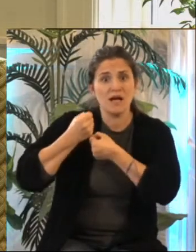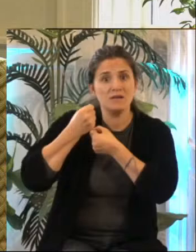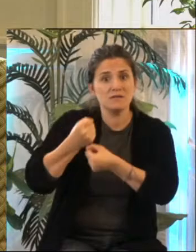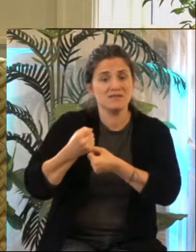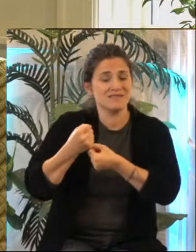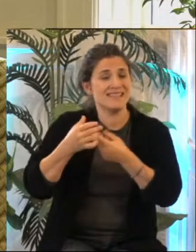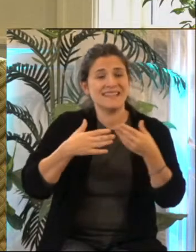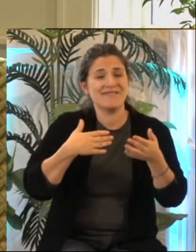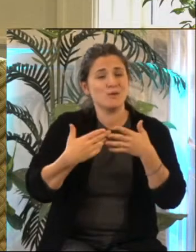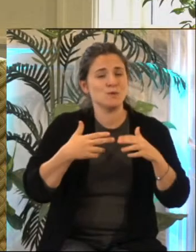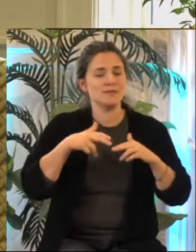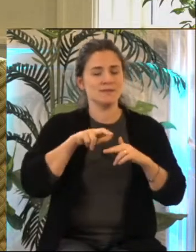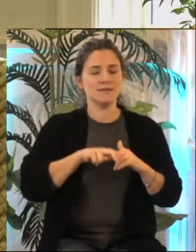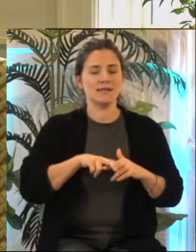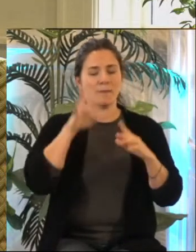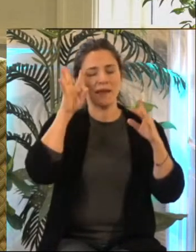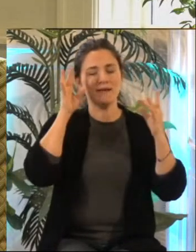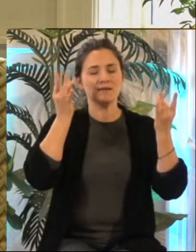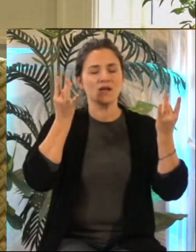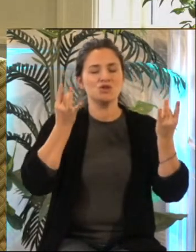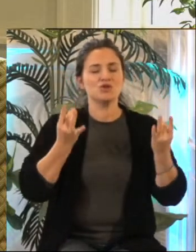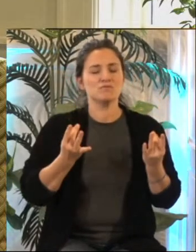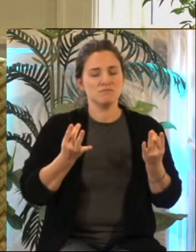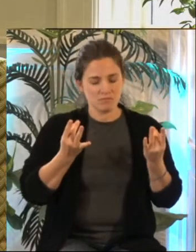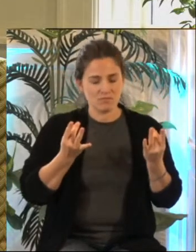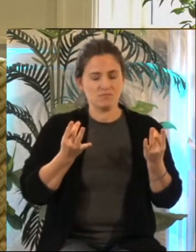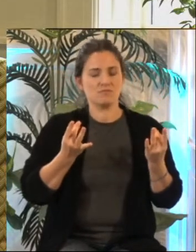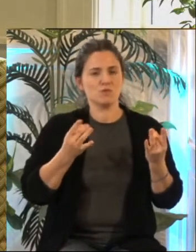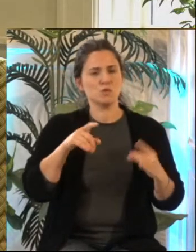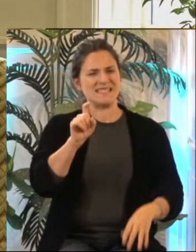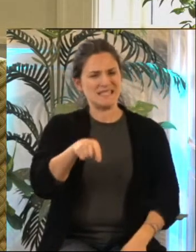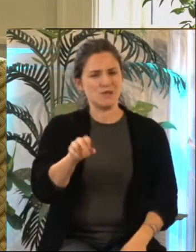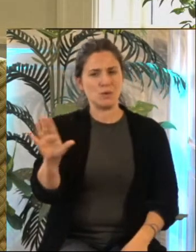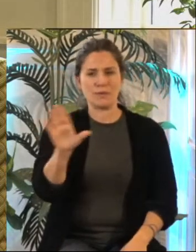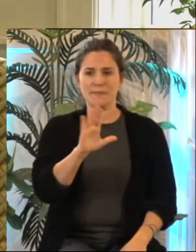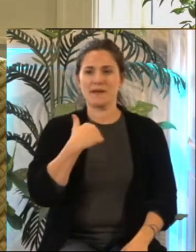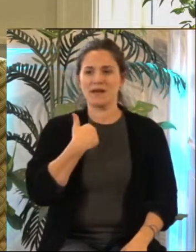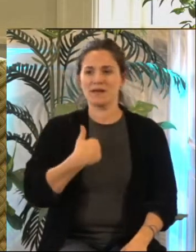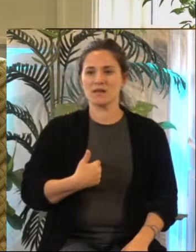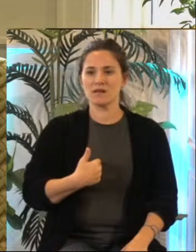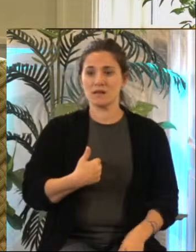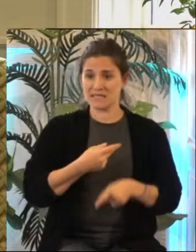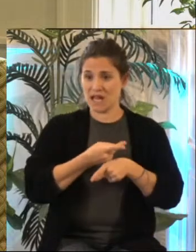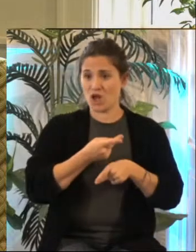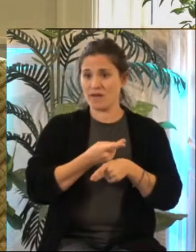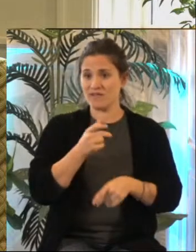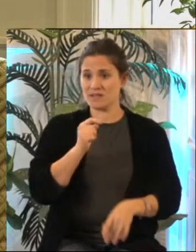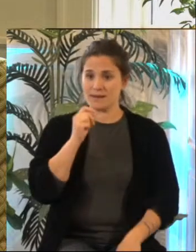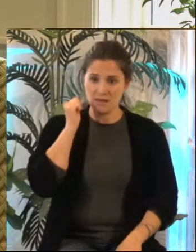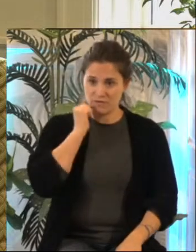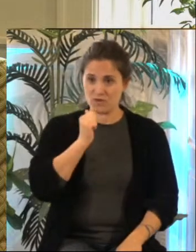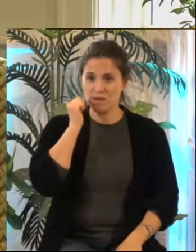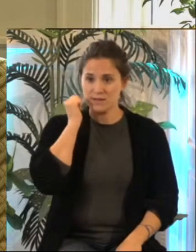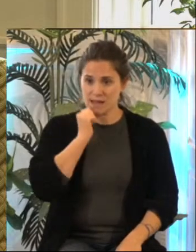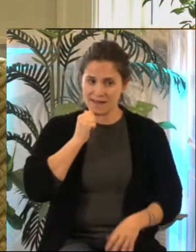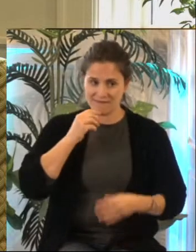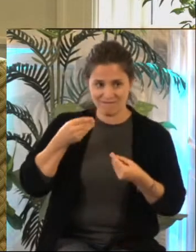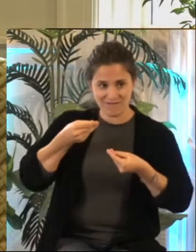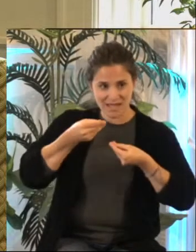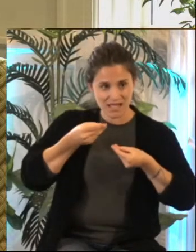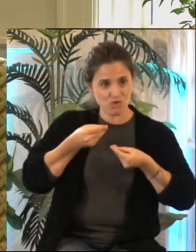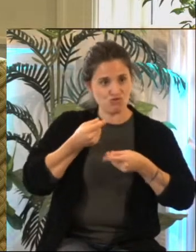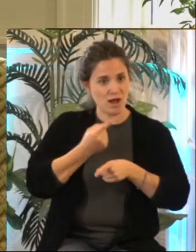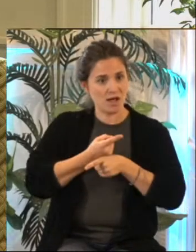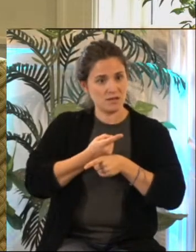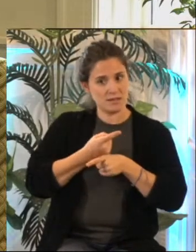you need your body to dance. We need our bodies. So make sure you're taking care of your body every day, every week. How